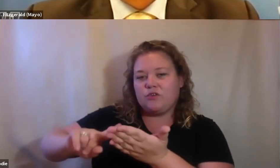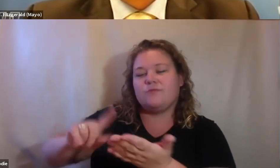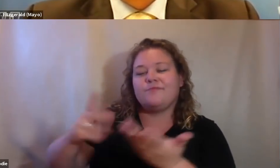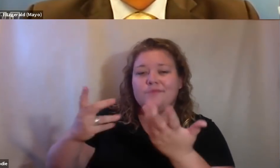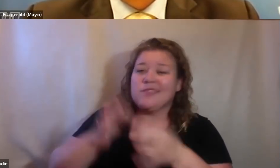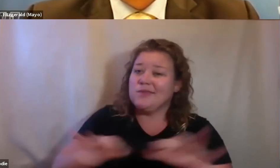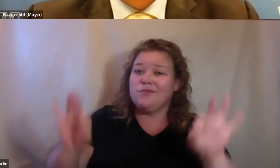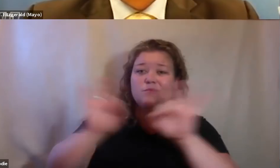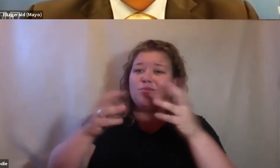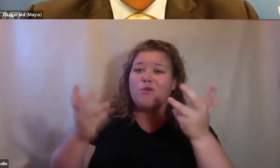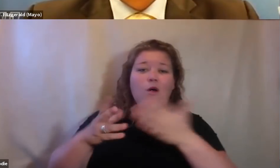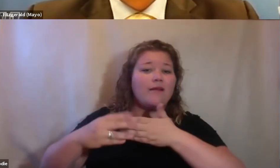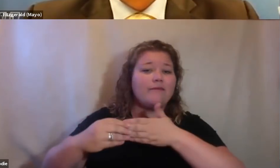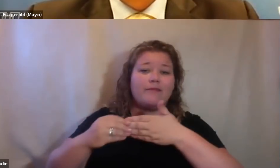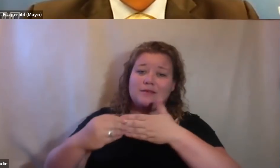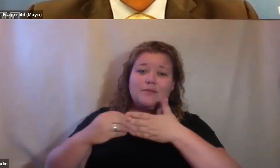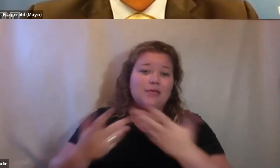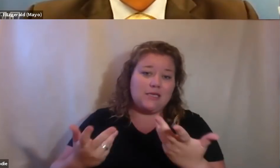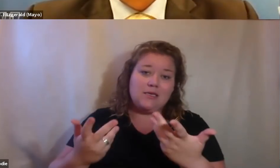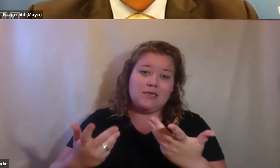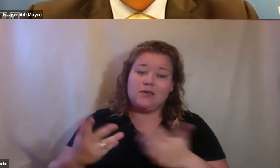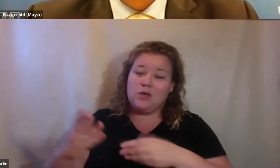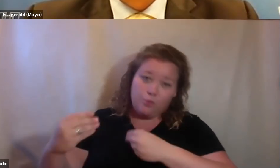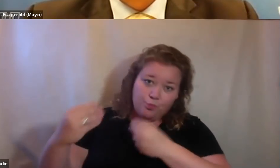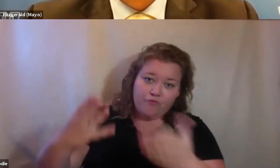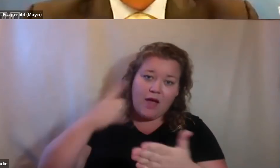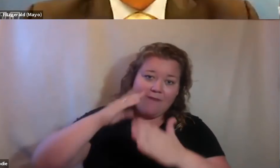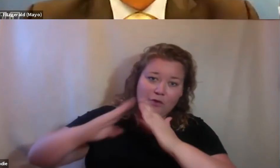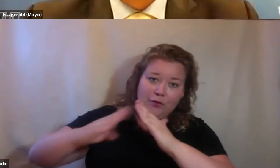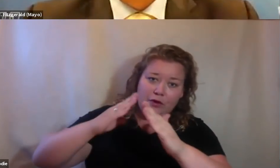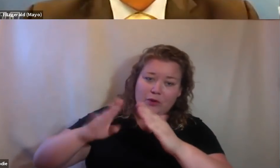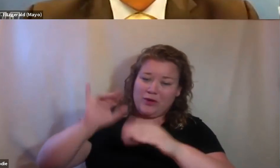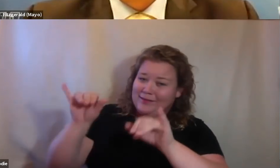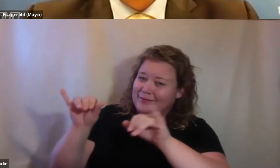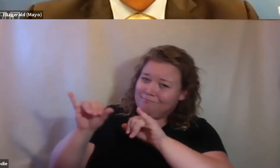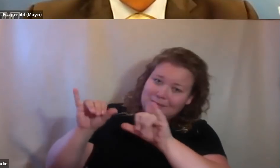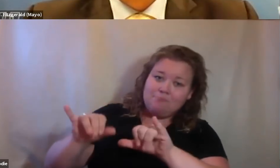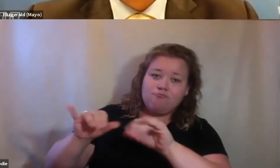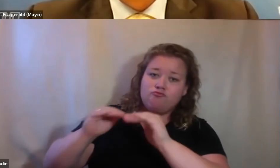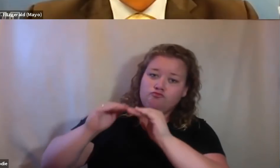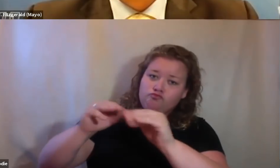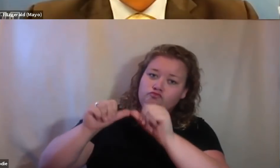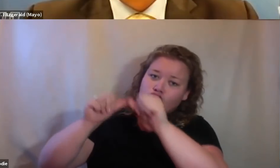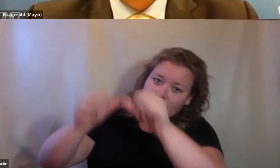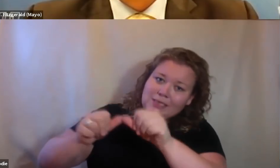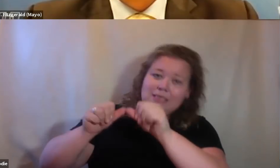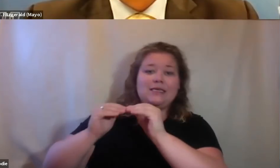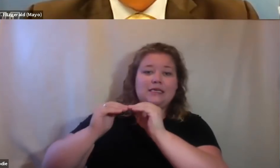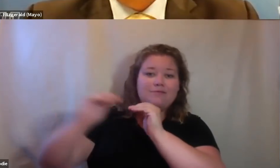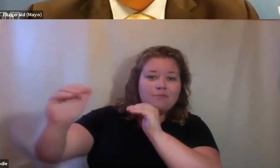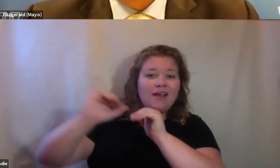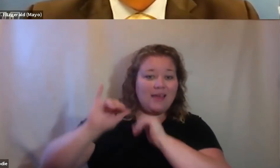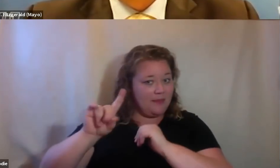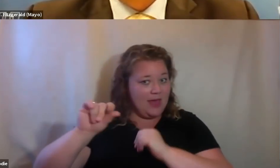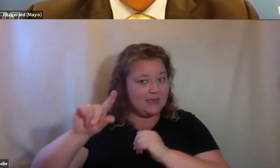that what we're providing to the community is both stable in the metrics that we're sharing and the data that comes with those metrics,